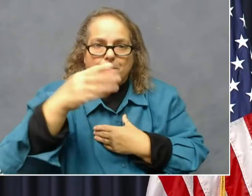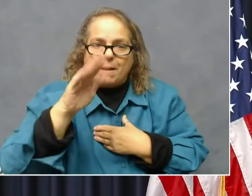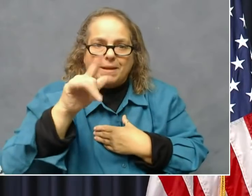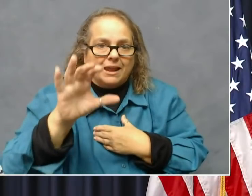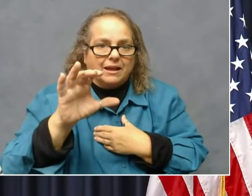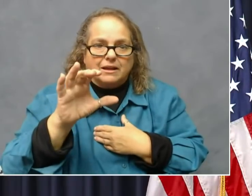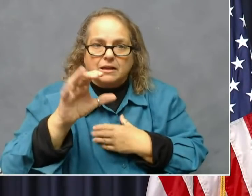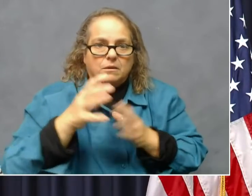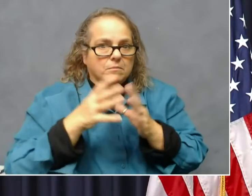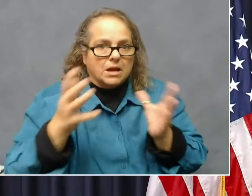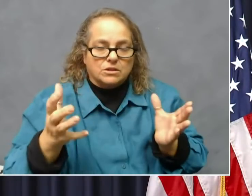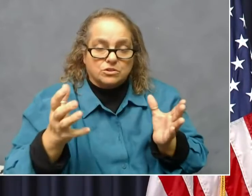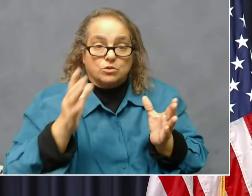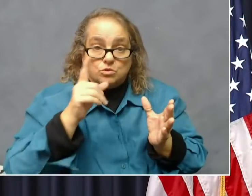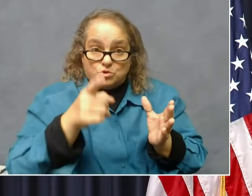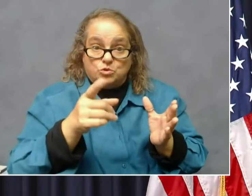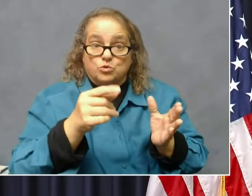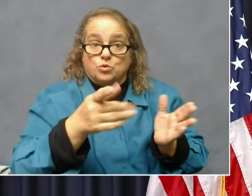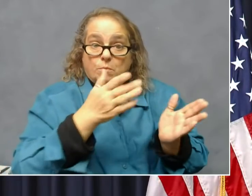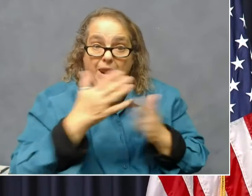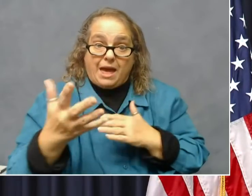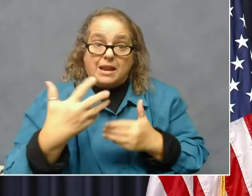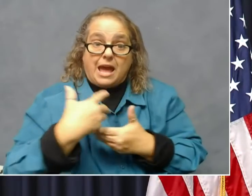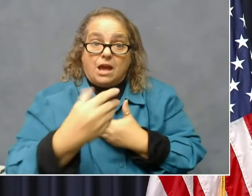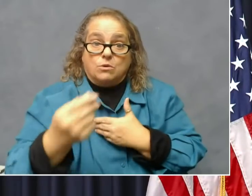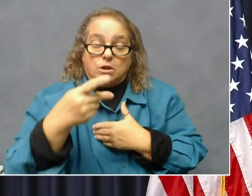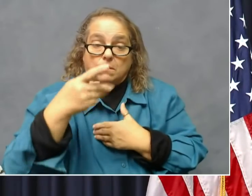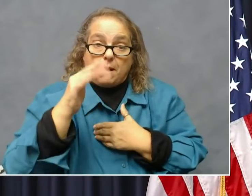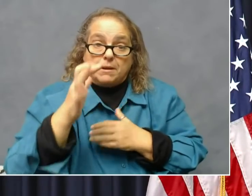do you plan on making more public appearances once you get a vaccine?